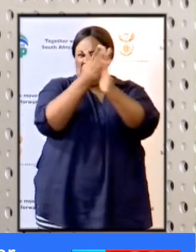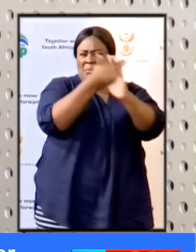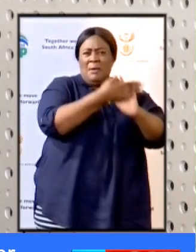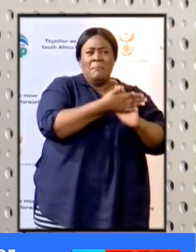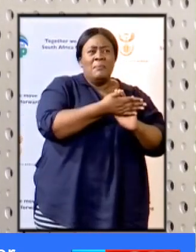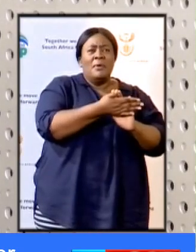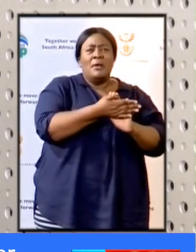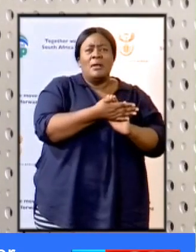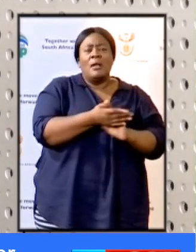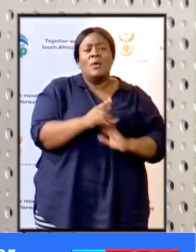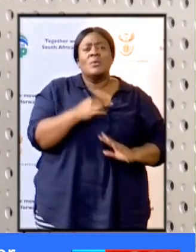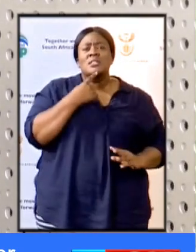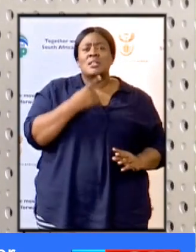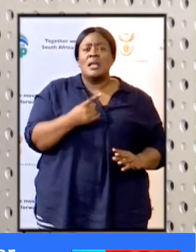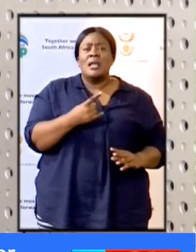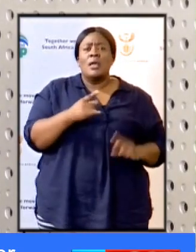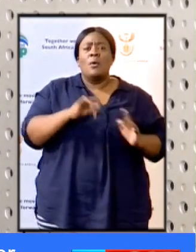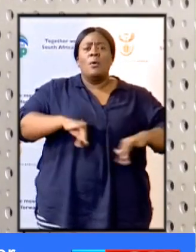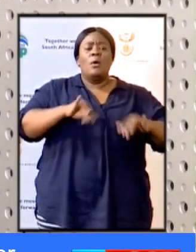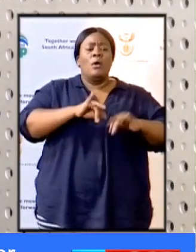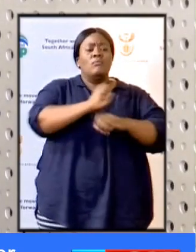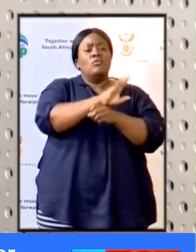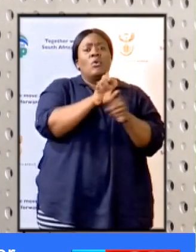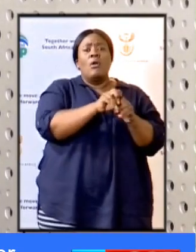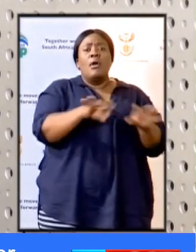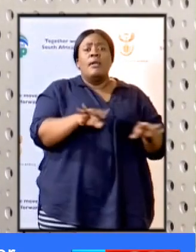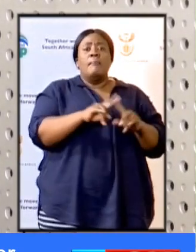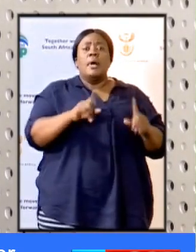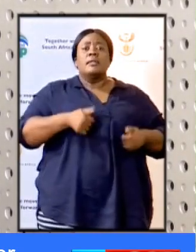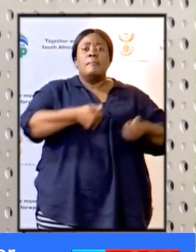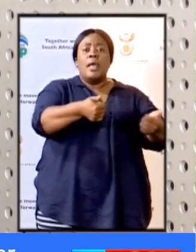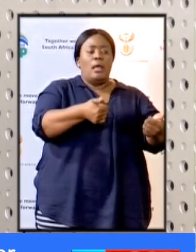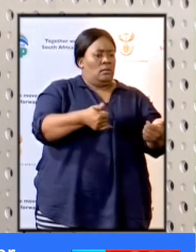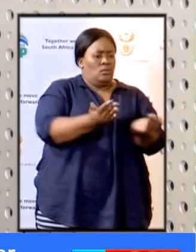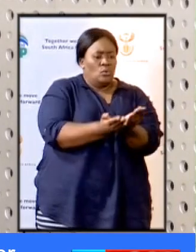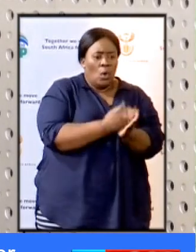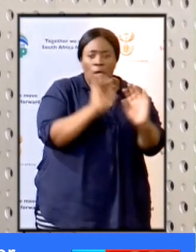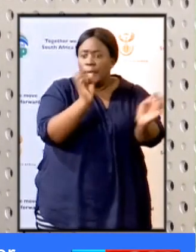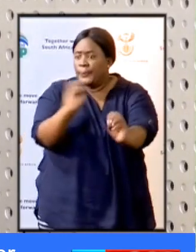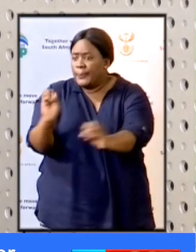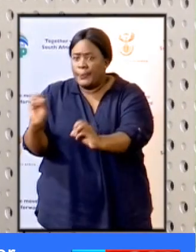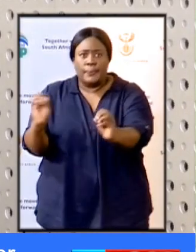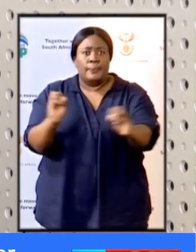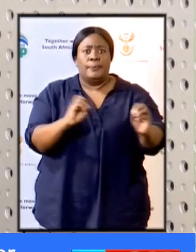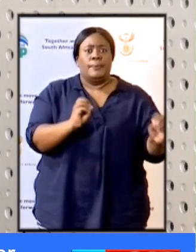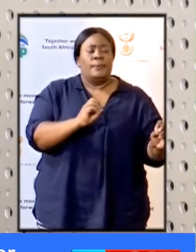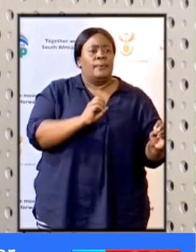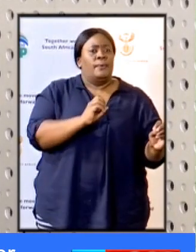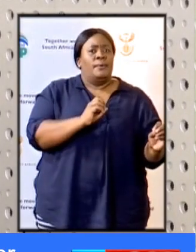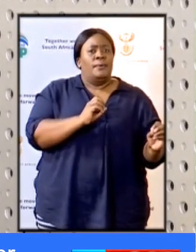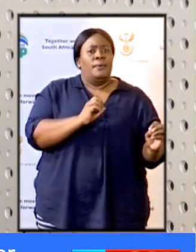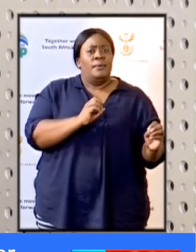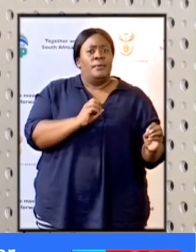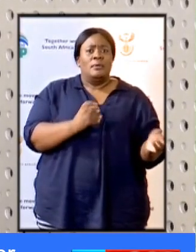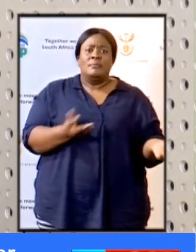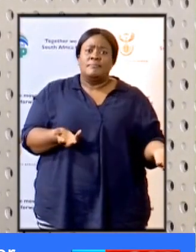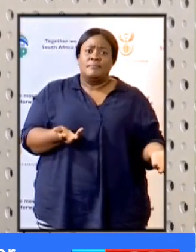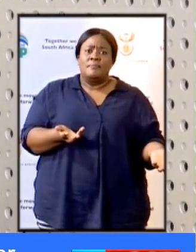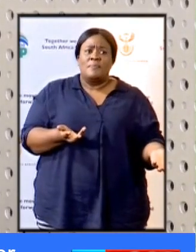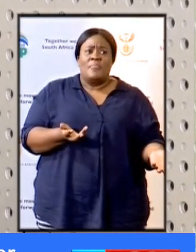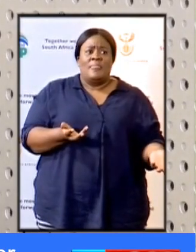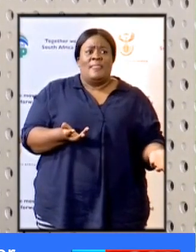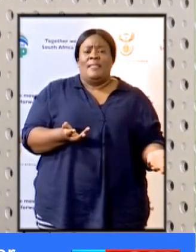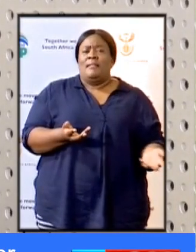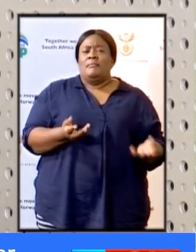kukodwa nje sithi nje simele corona kanti sothuta siyaneyikolo mase sisiqeda ngale corona. There have been incidents